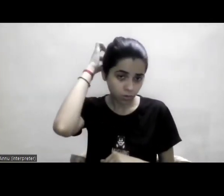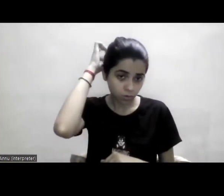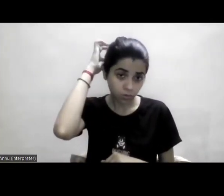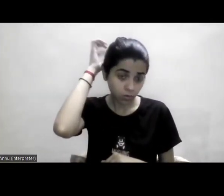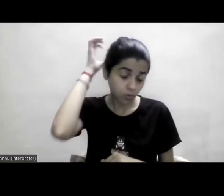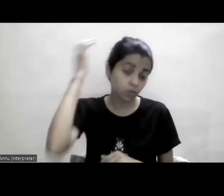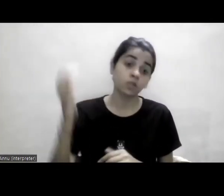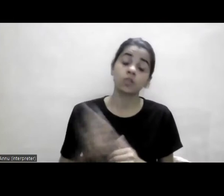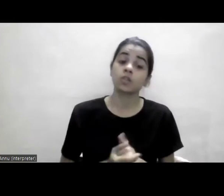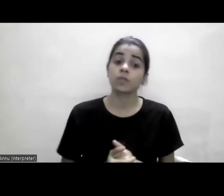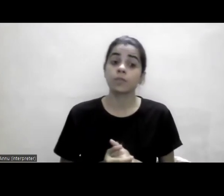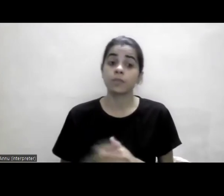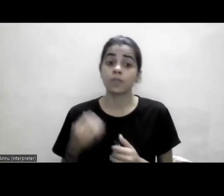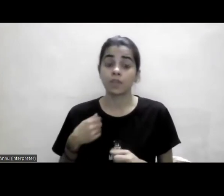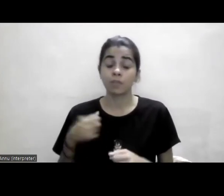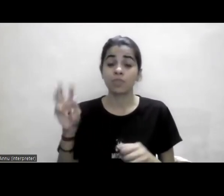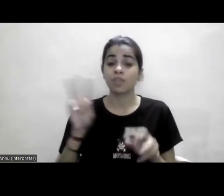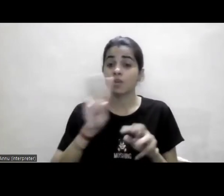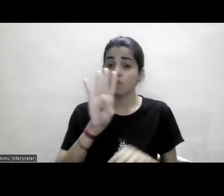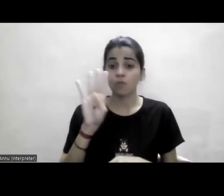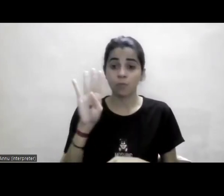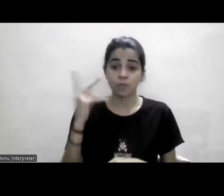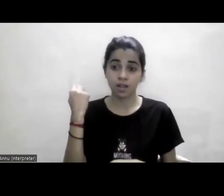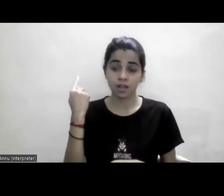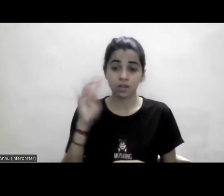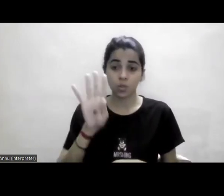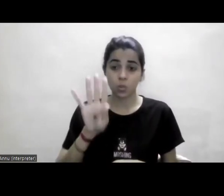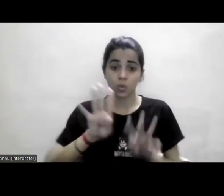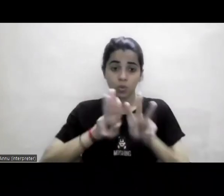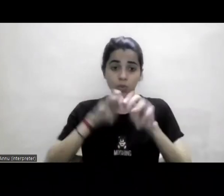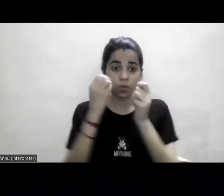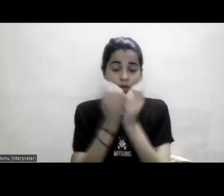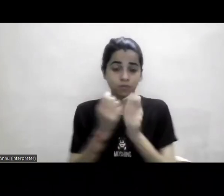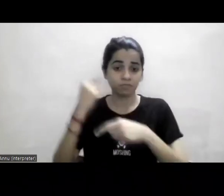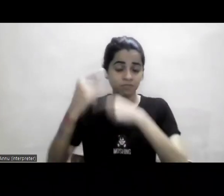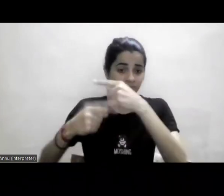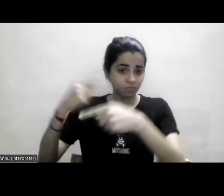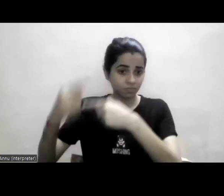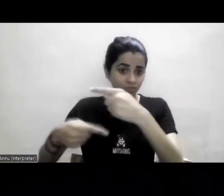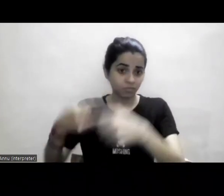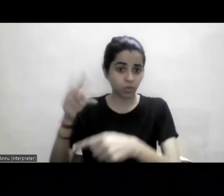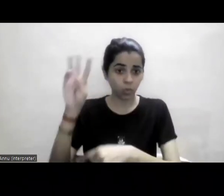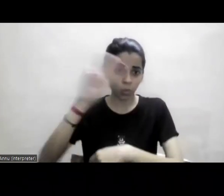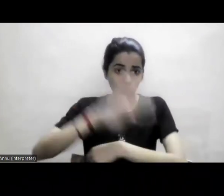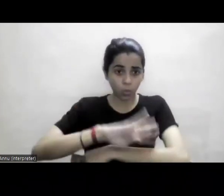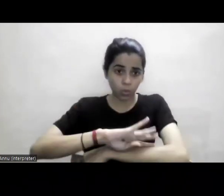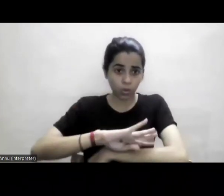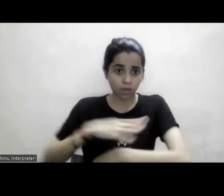previous four sessions that you know, we were discussing about